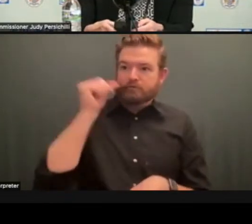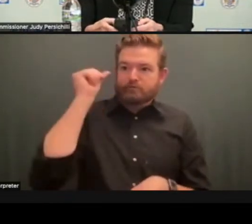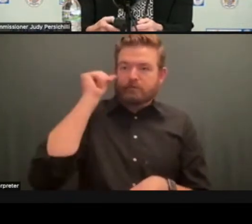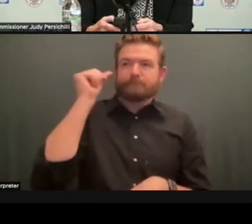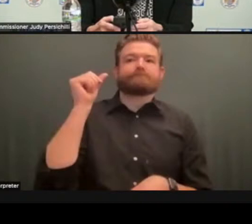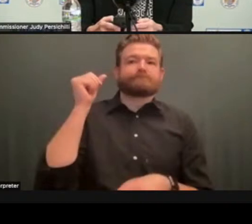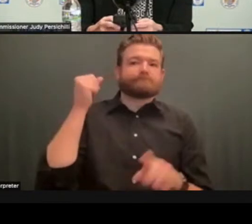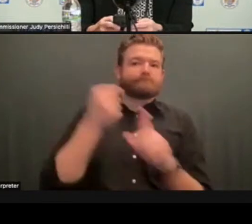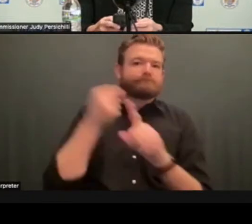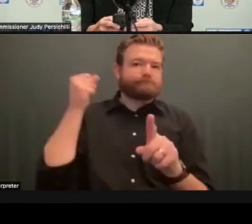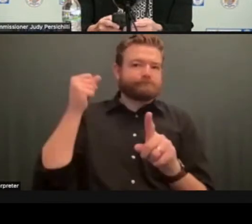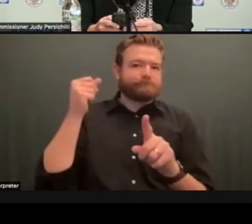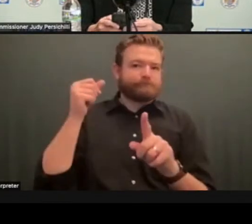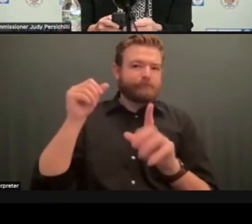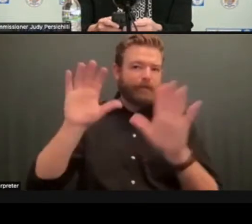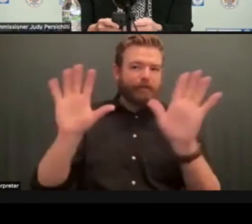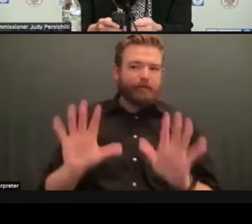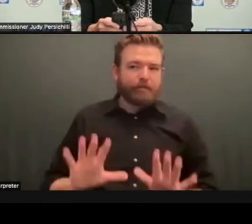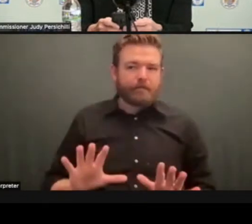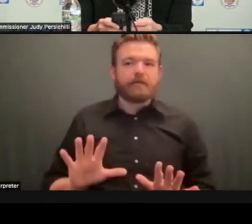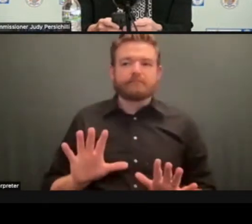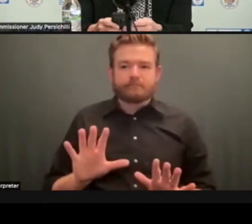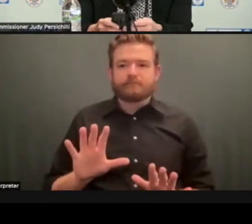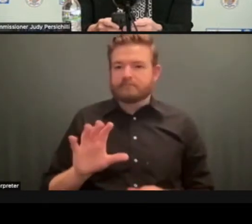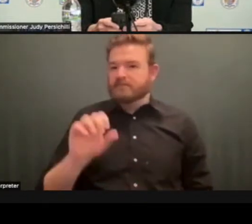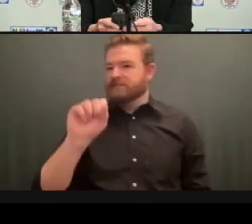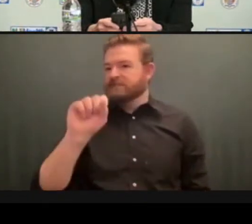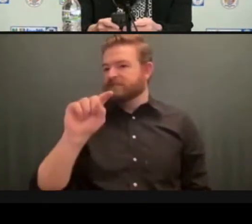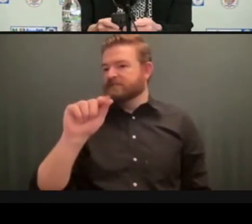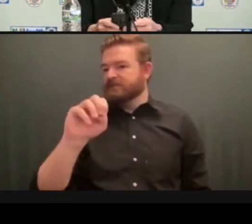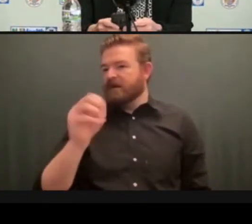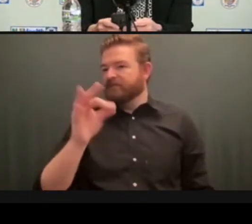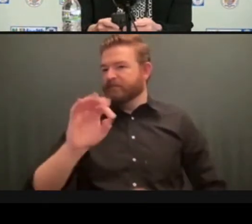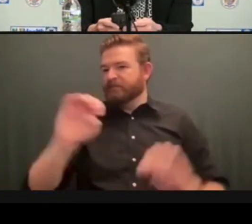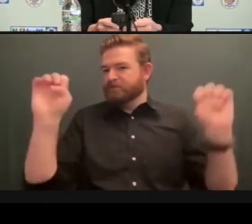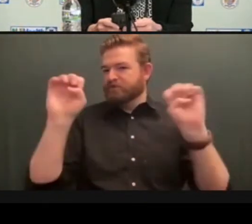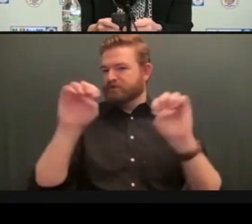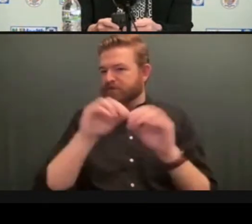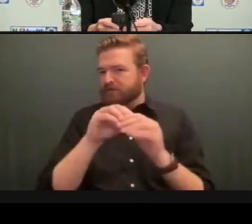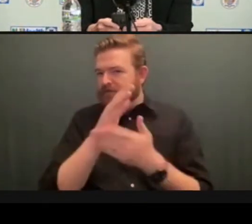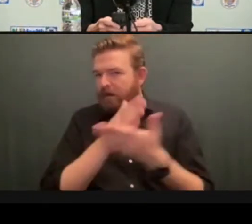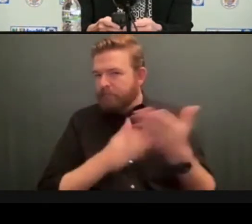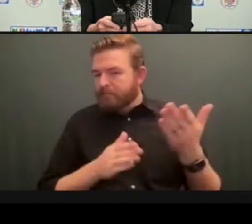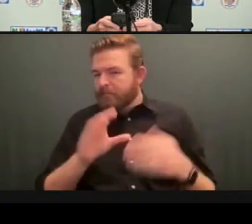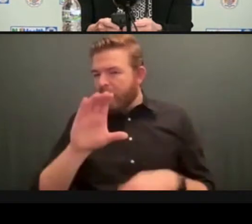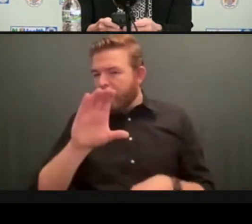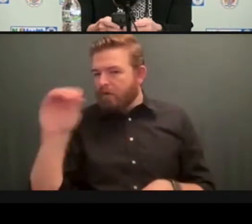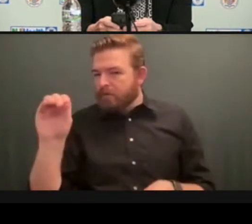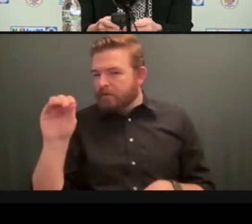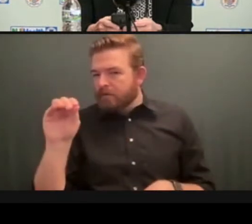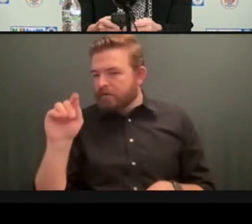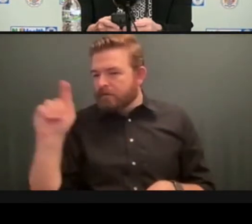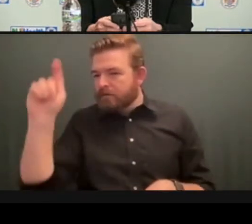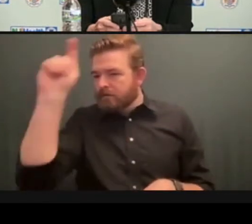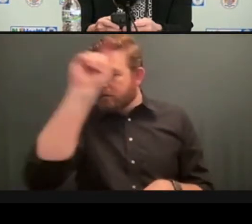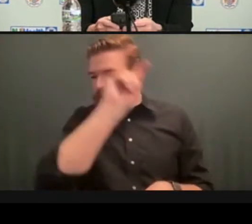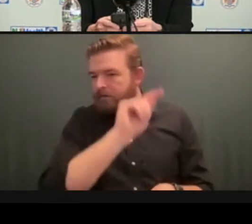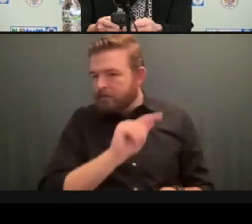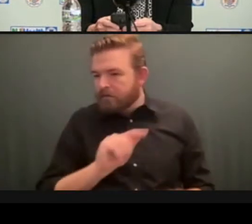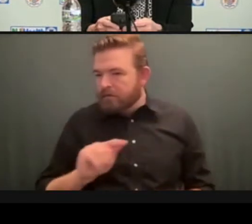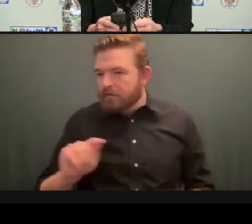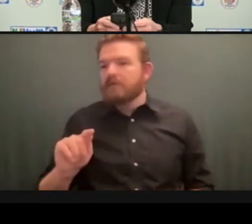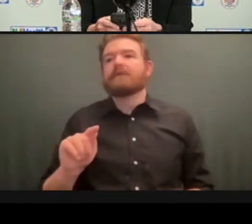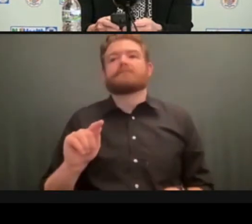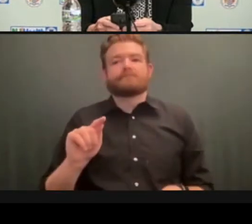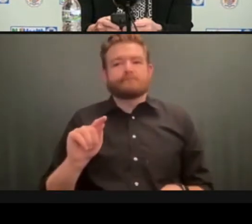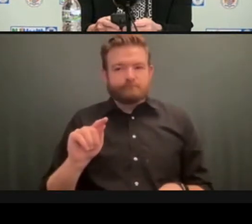State of emergency in a handful of counties. The state's Emergency Operations Center under Pat's leadership was activated at midnight. Just